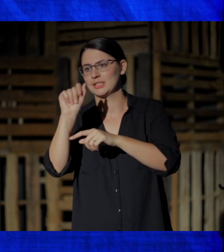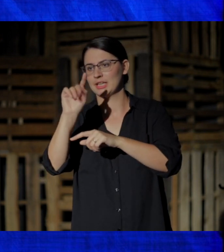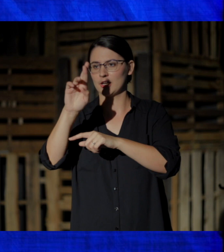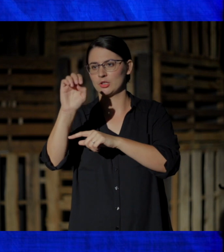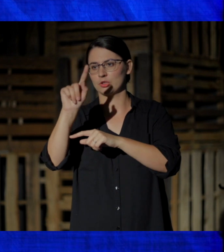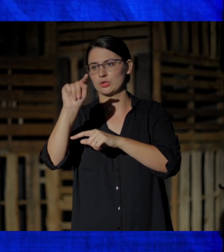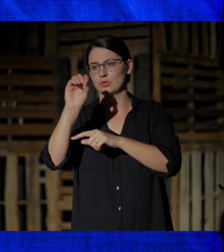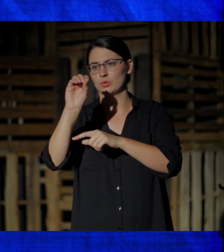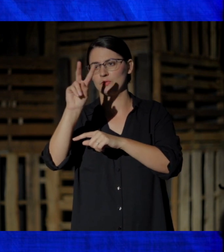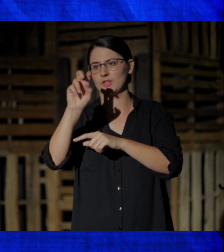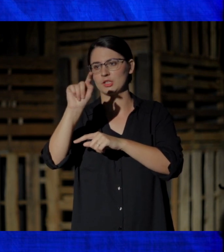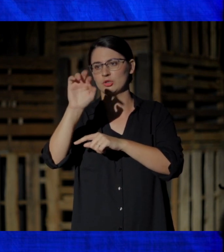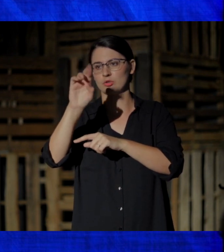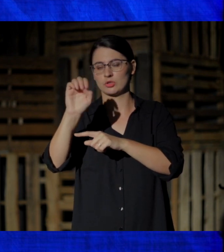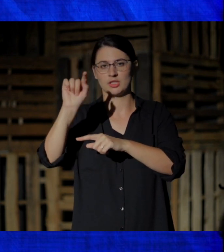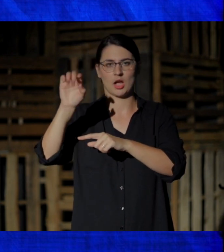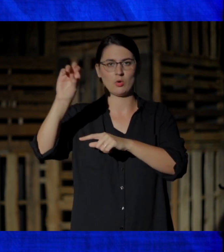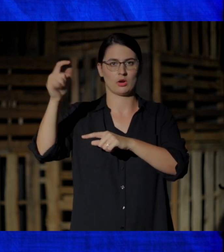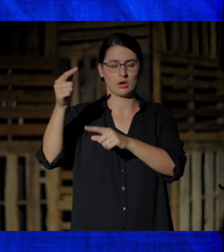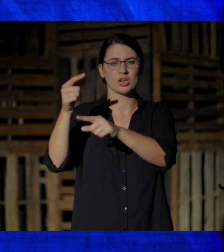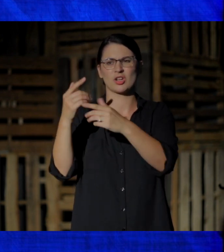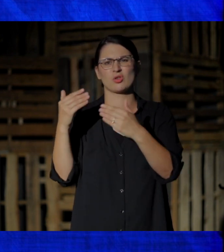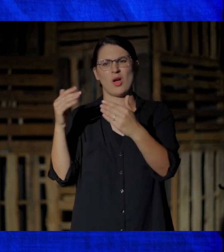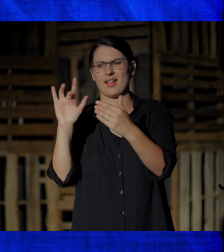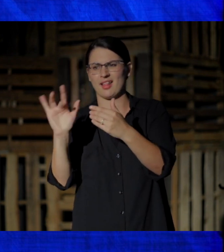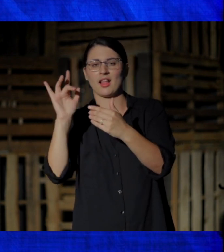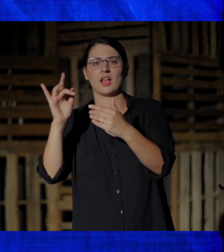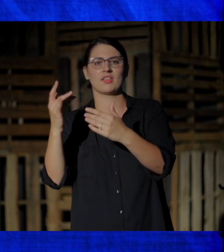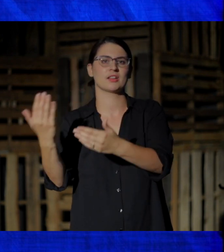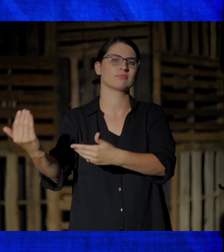you, be a part of your life, welcome you into the body. All right, that's my little commercial.